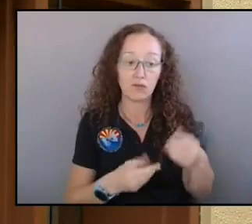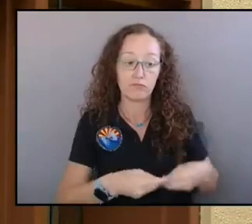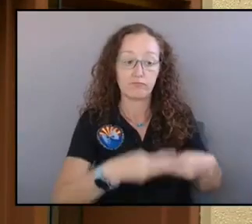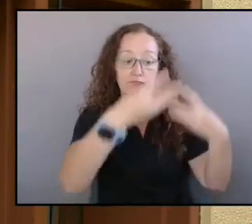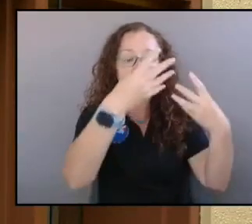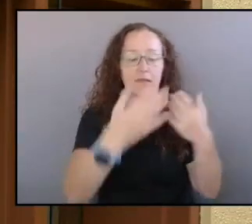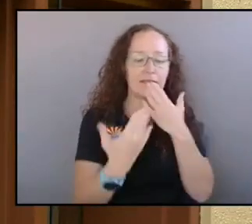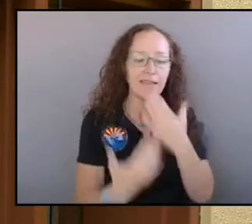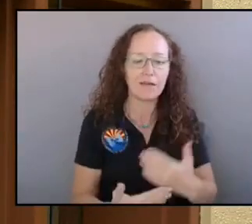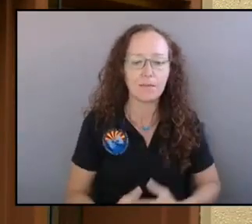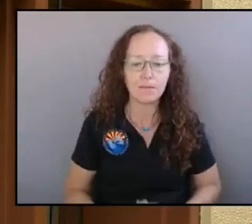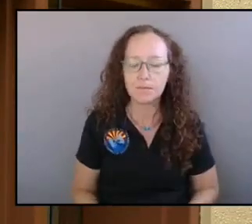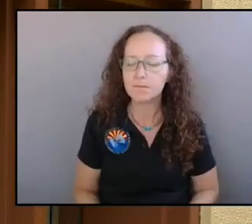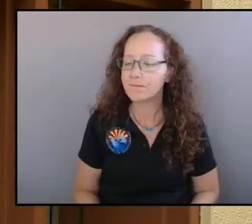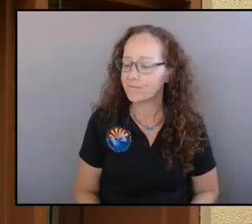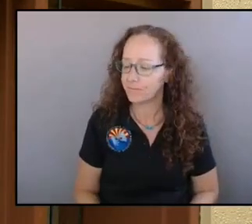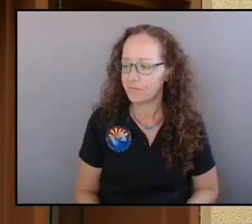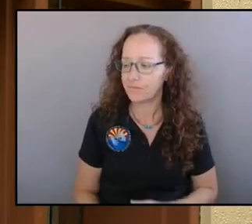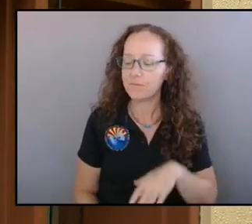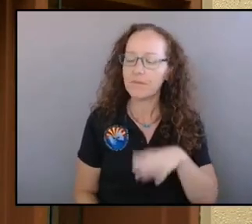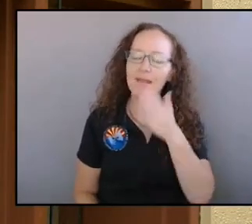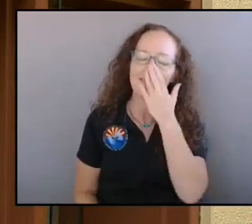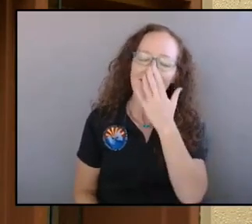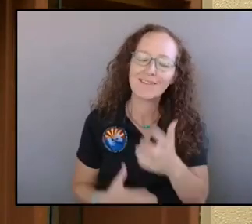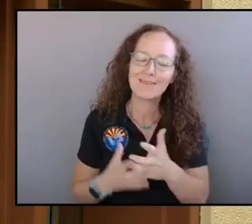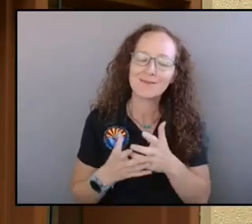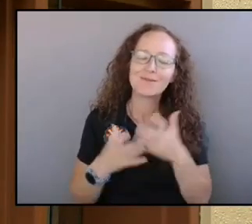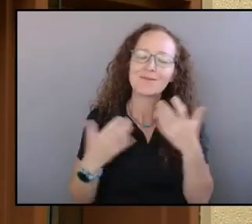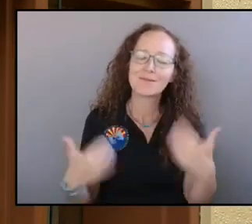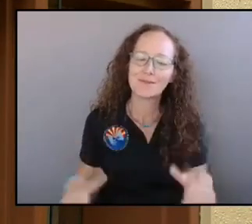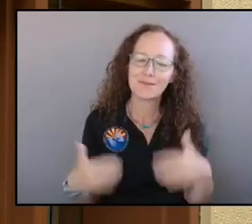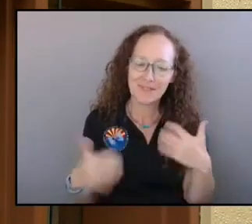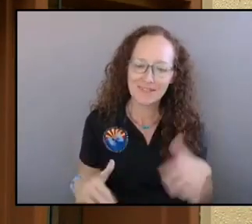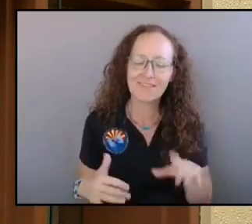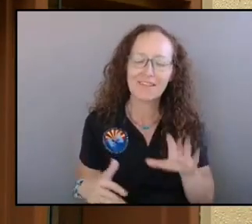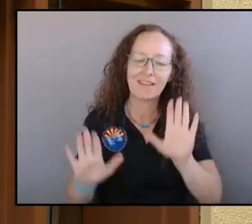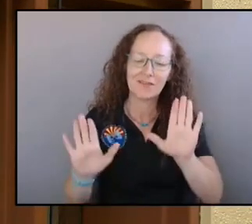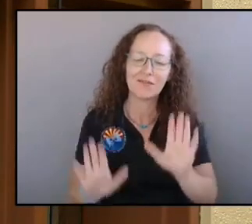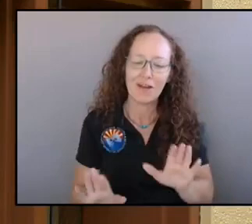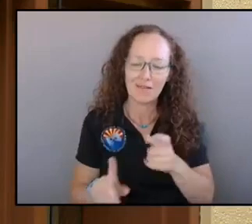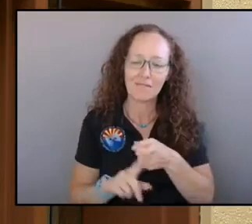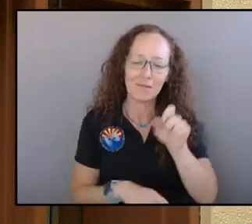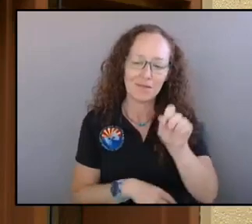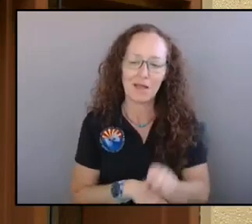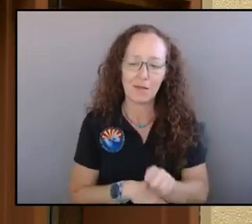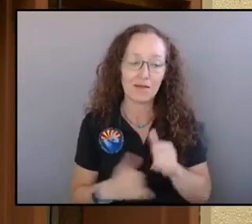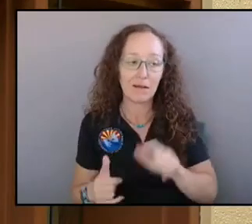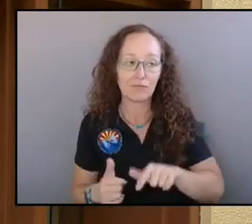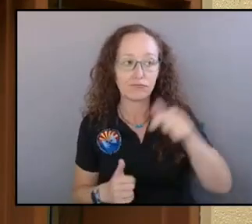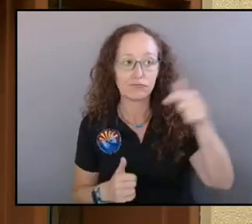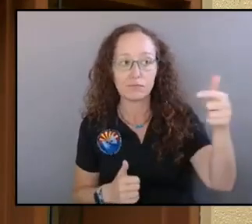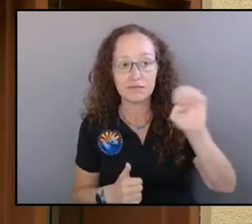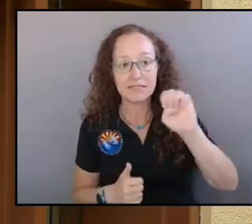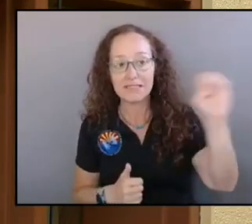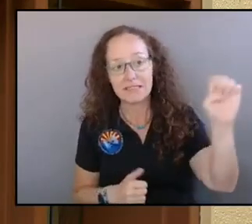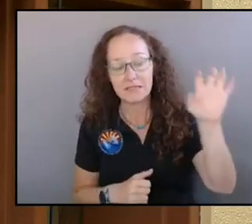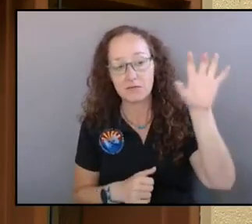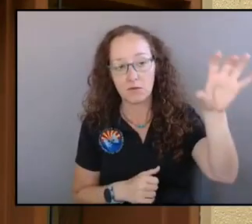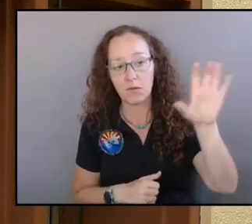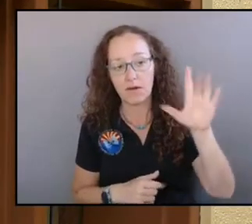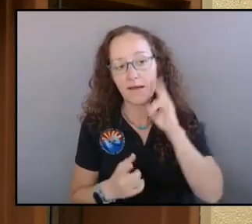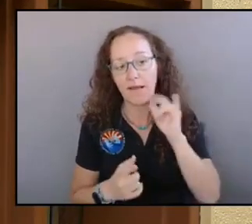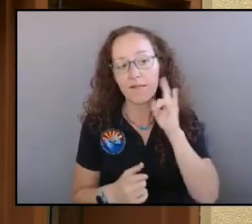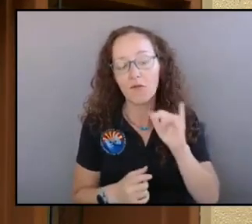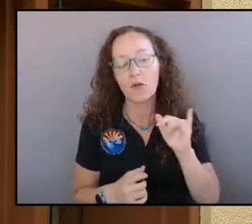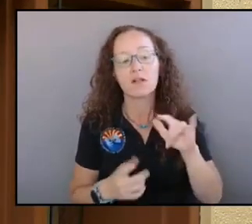Thank you so much. That is some great news coming out of the South Zone. I'm going to turn it over to the East Zone for California Interagency Incident